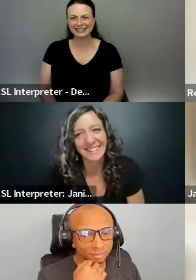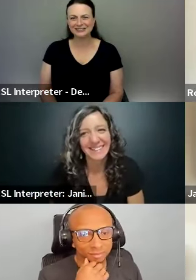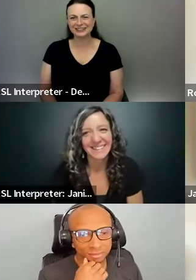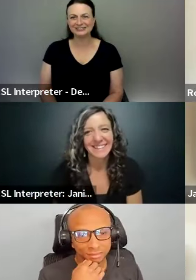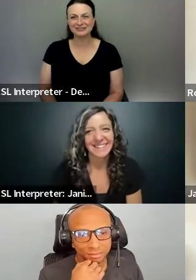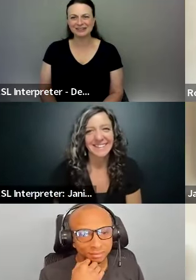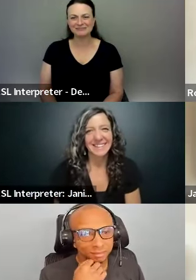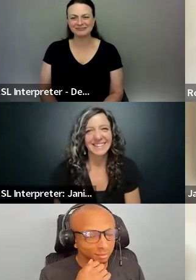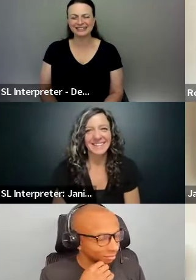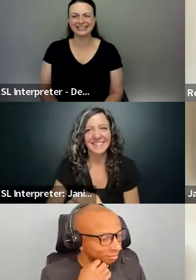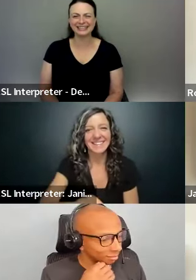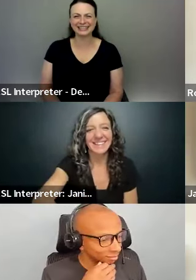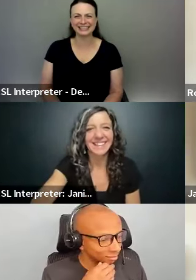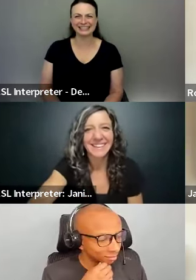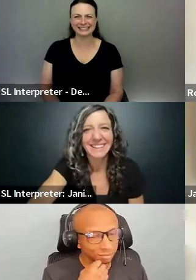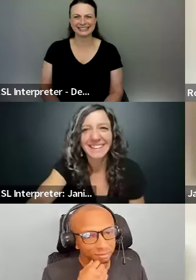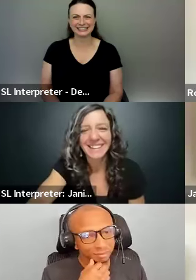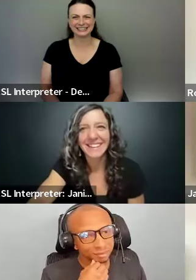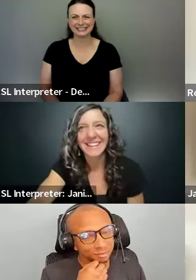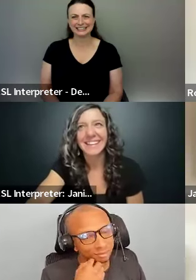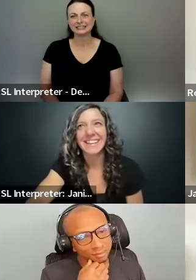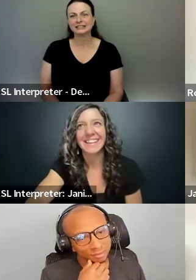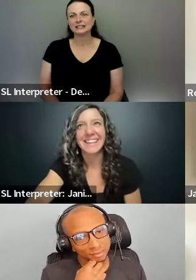Yeah, Rob.